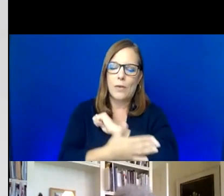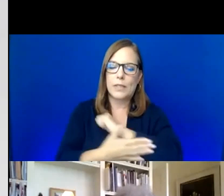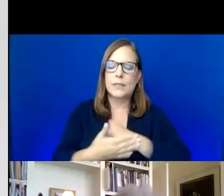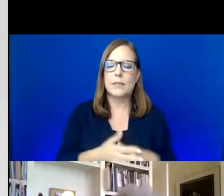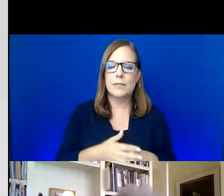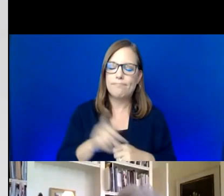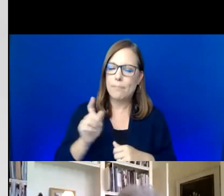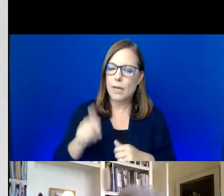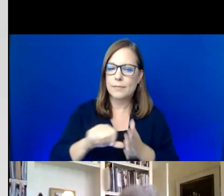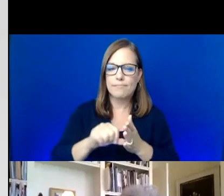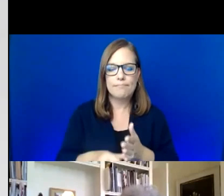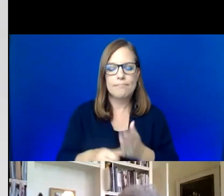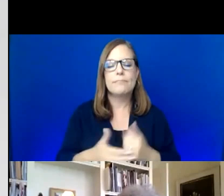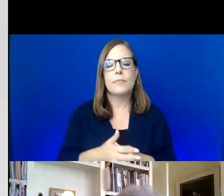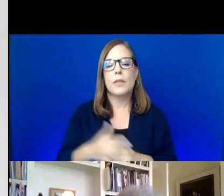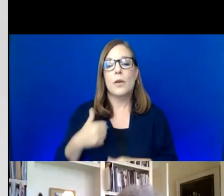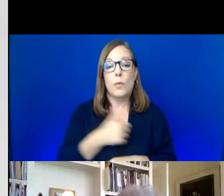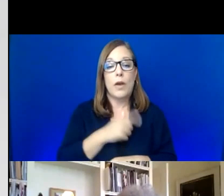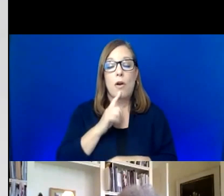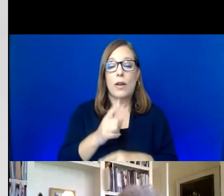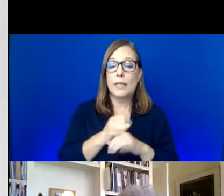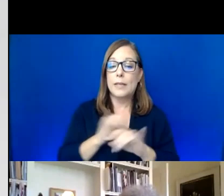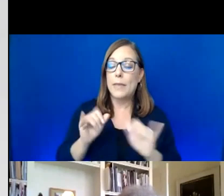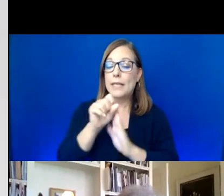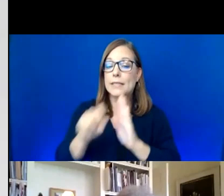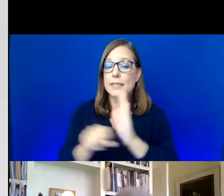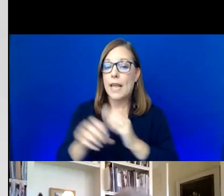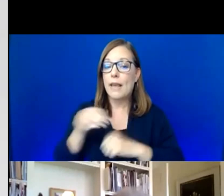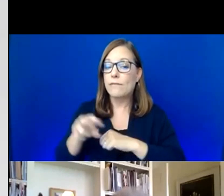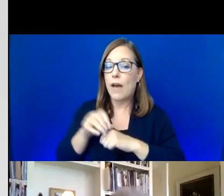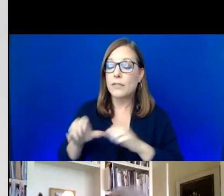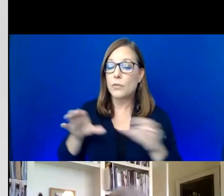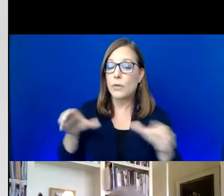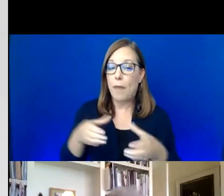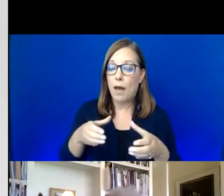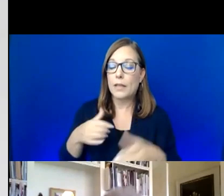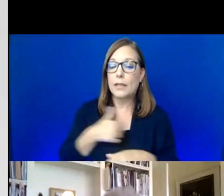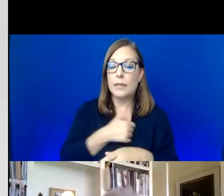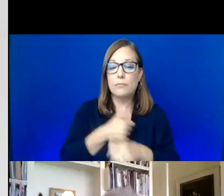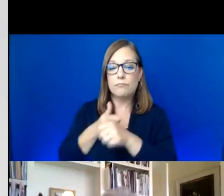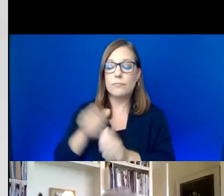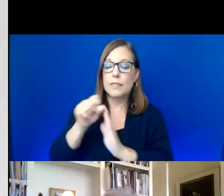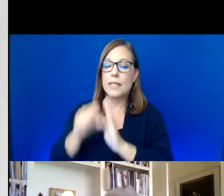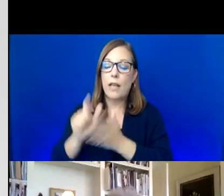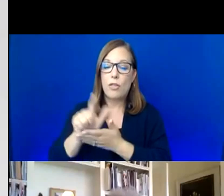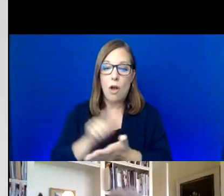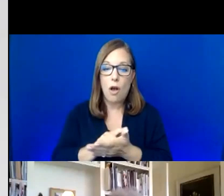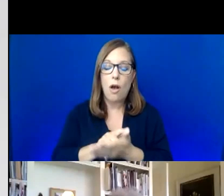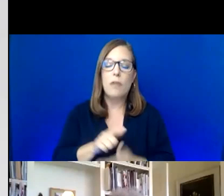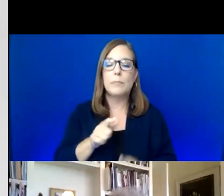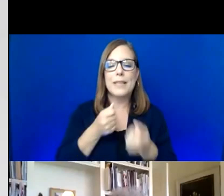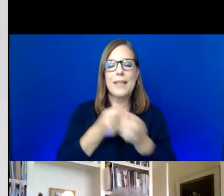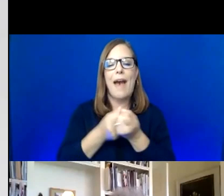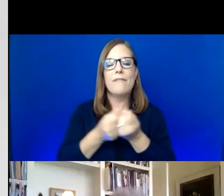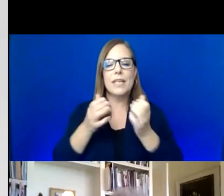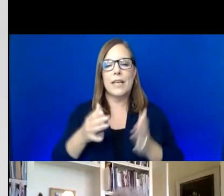an independent state advisory body created in state law to serve as the principal advocate for older Californians.